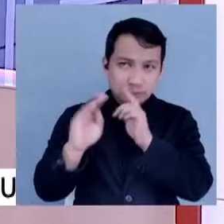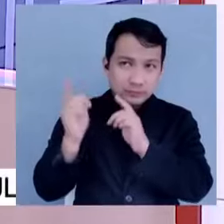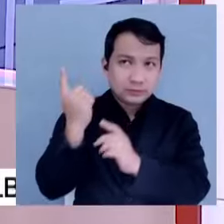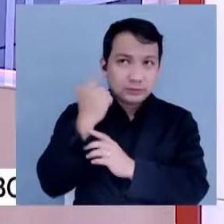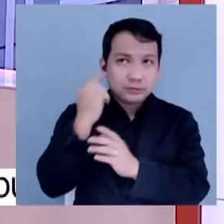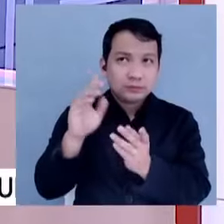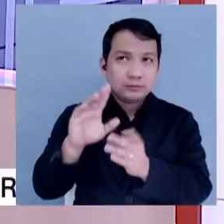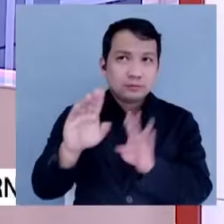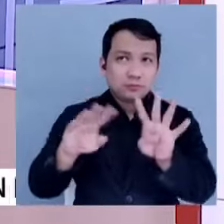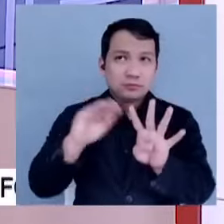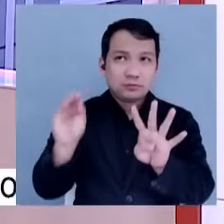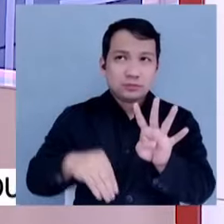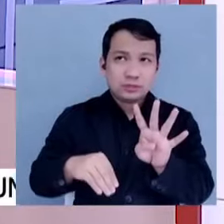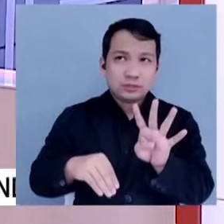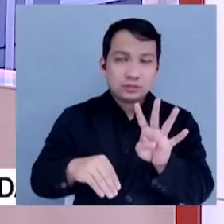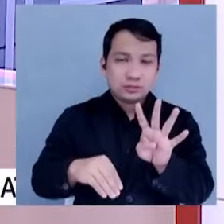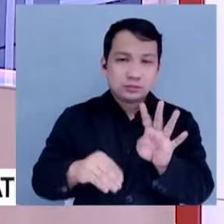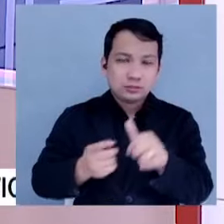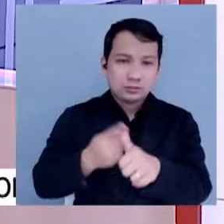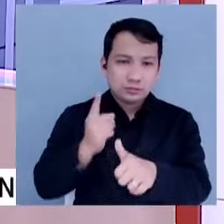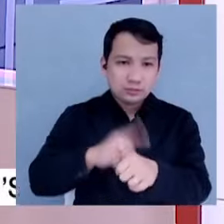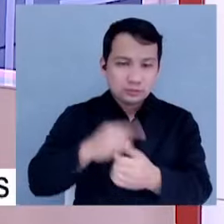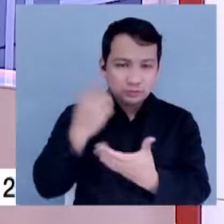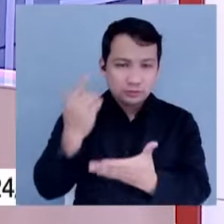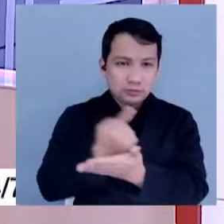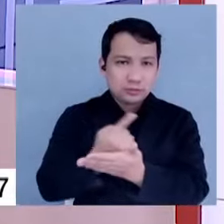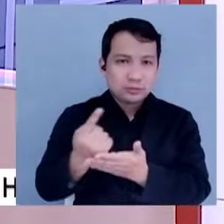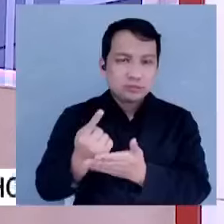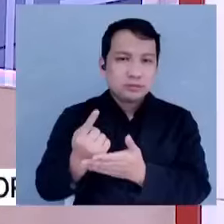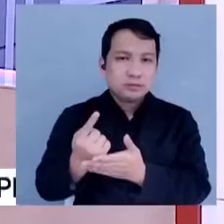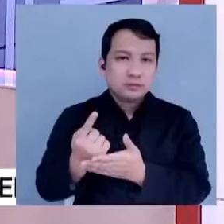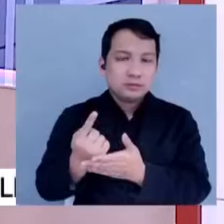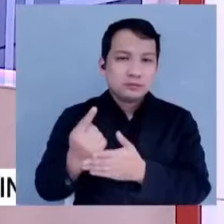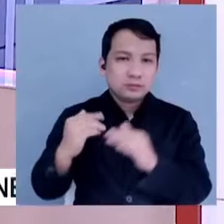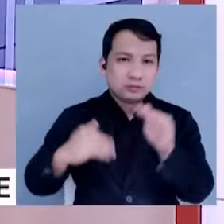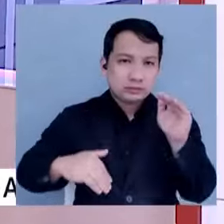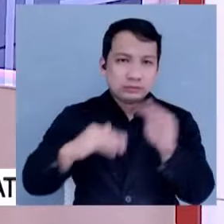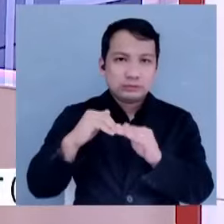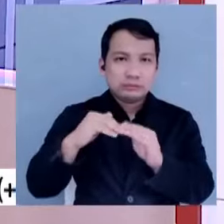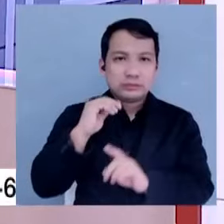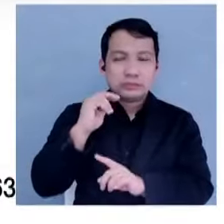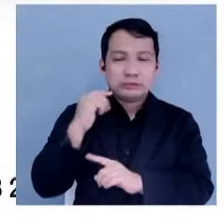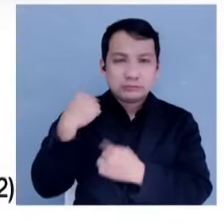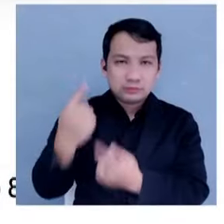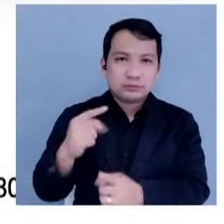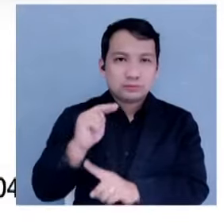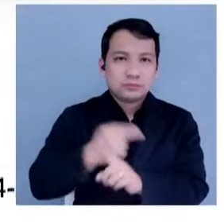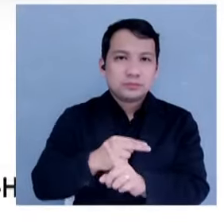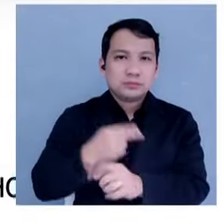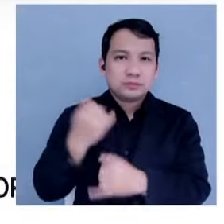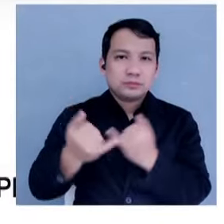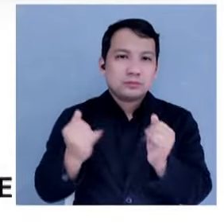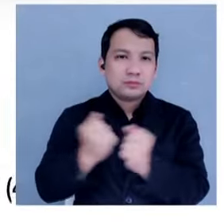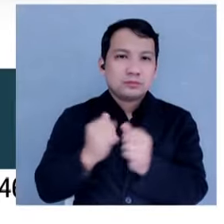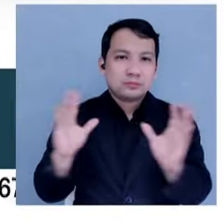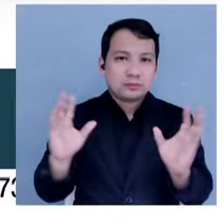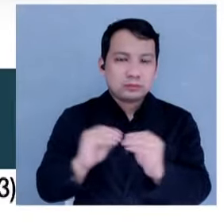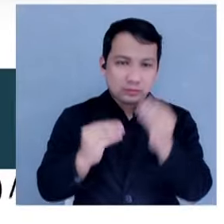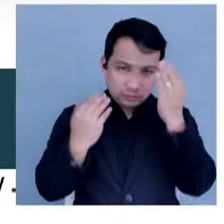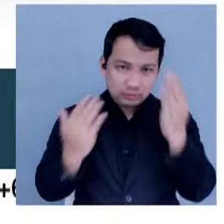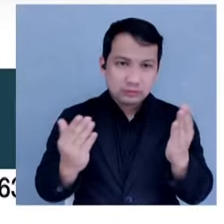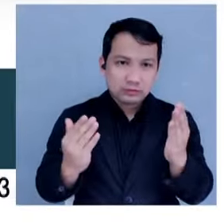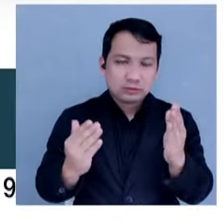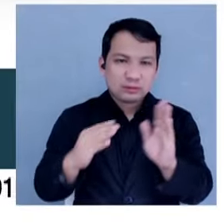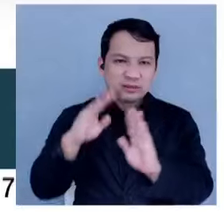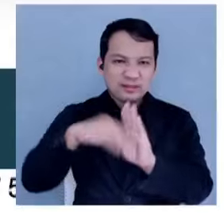target range for the first time since November last year. The Statistics Bureau said the consumer price